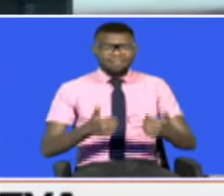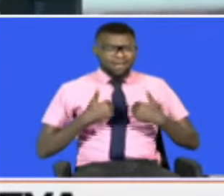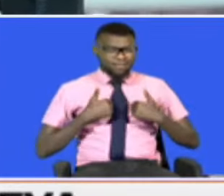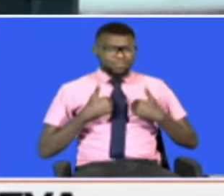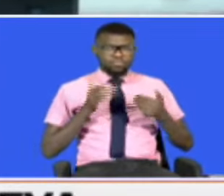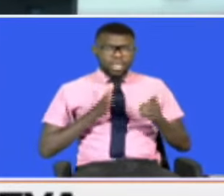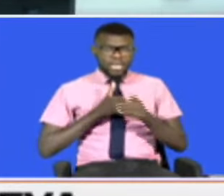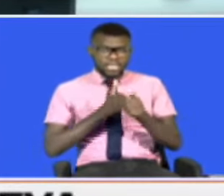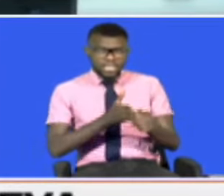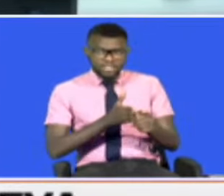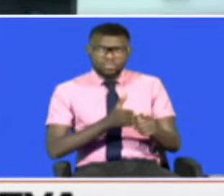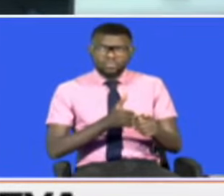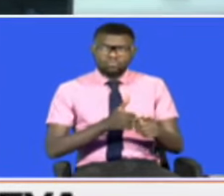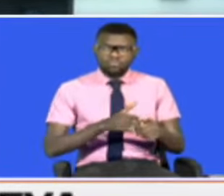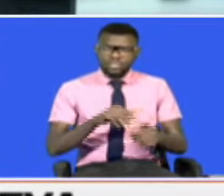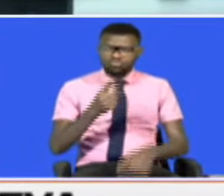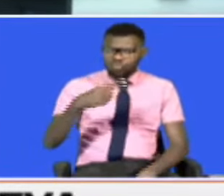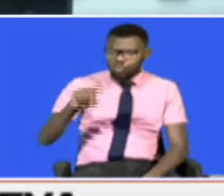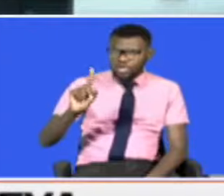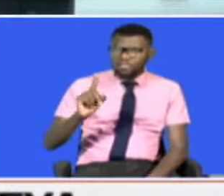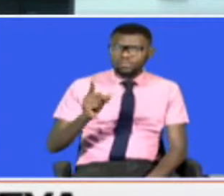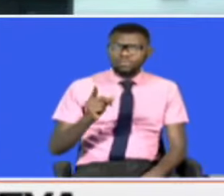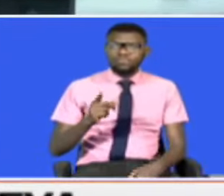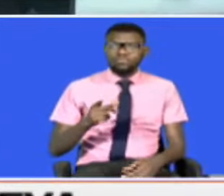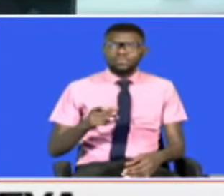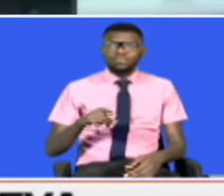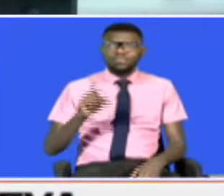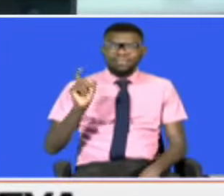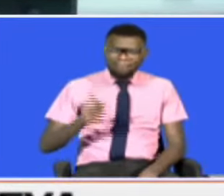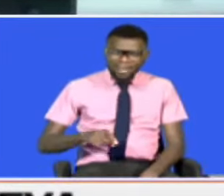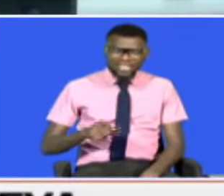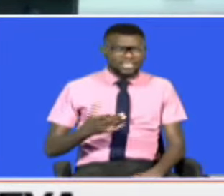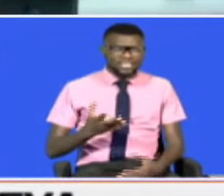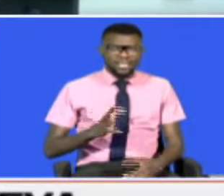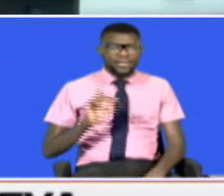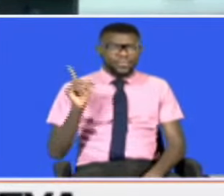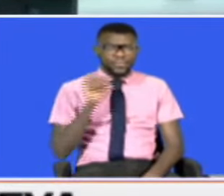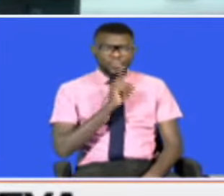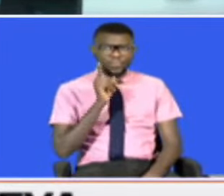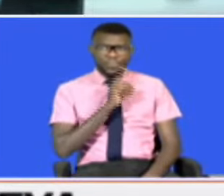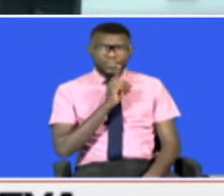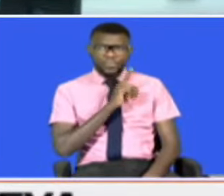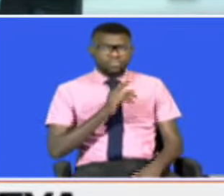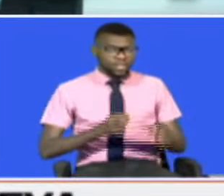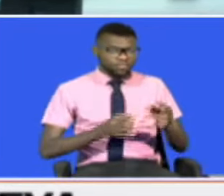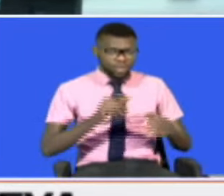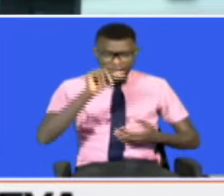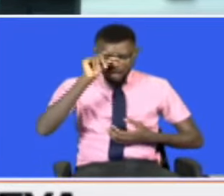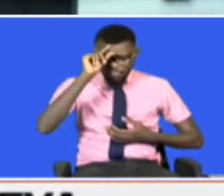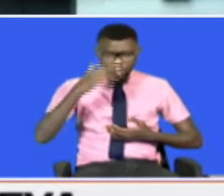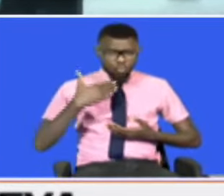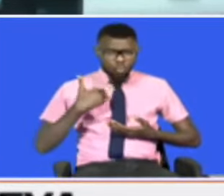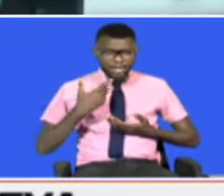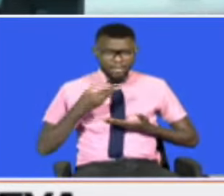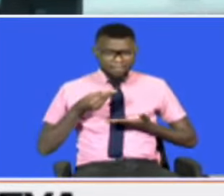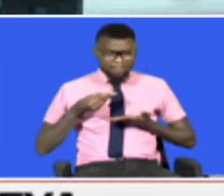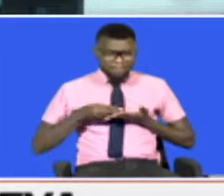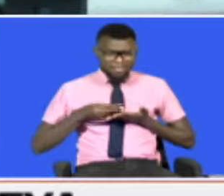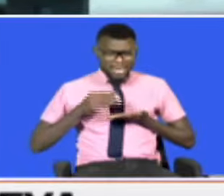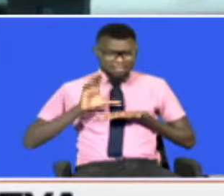able to sometimes stand her ground and say, this may not, it is an investment that may be wasted if we go. Because she doesn't want